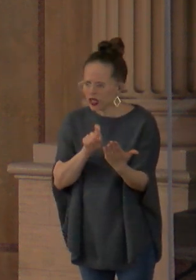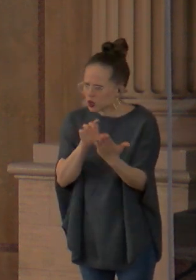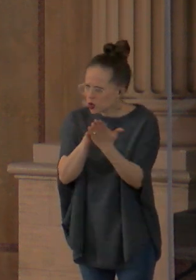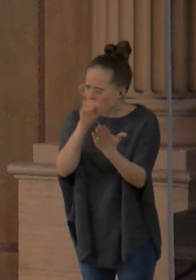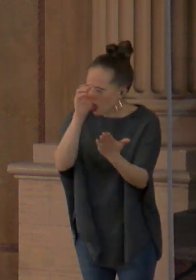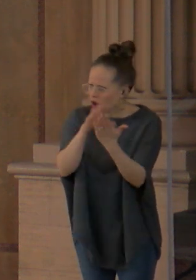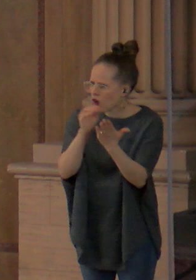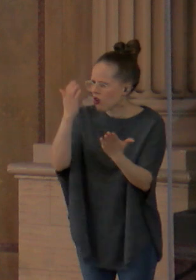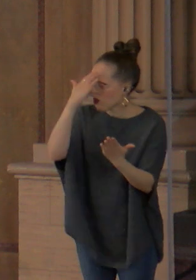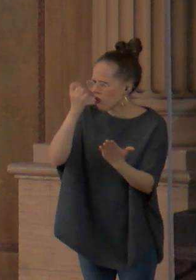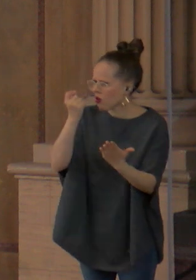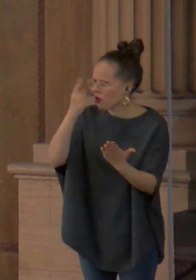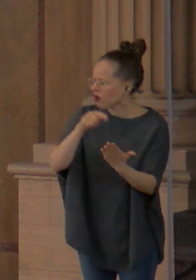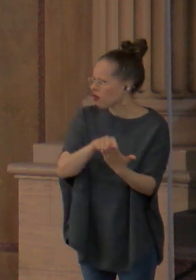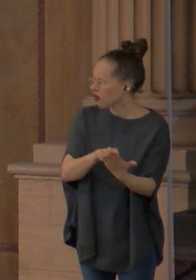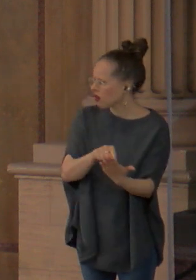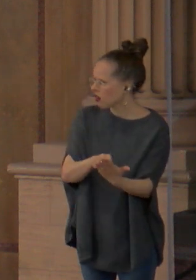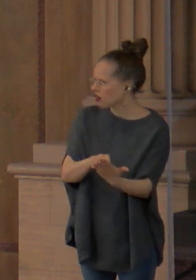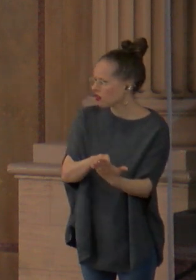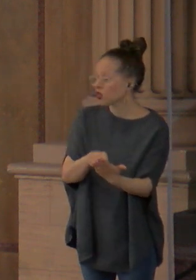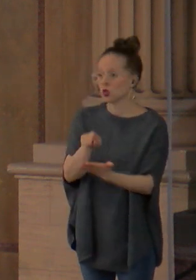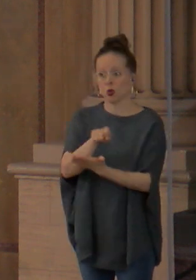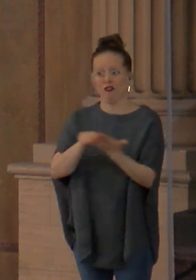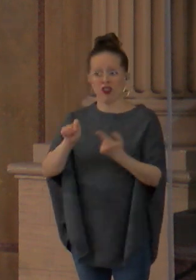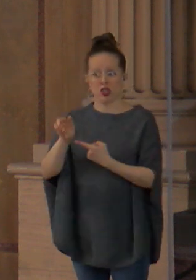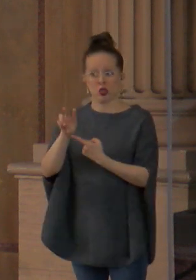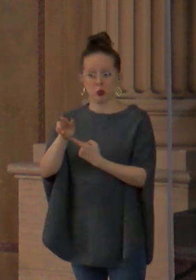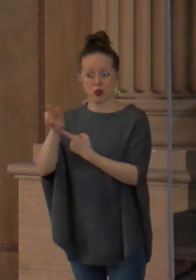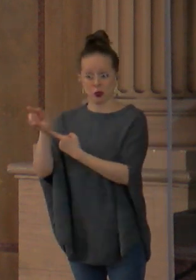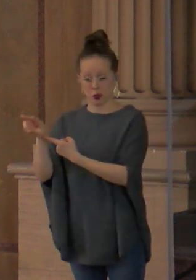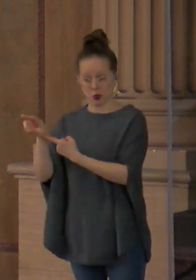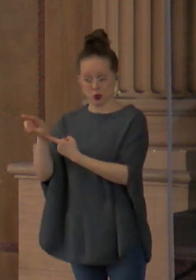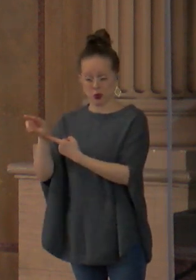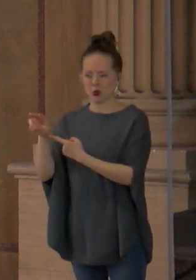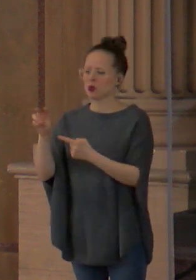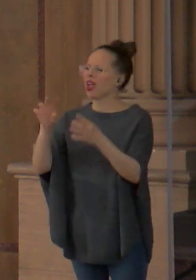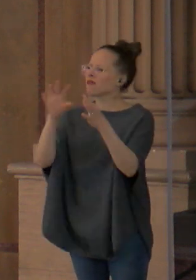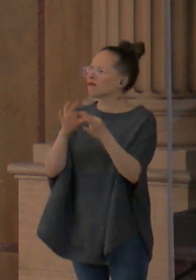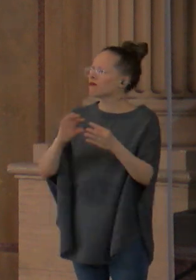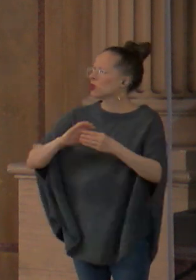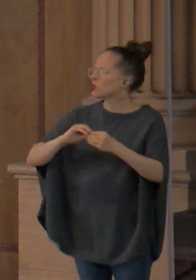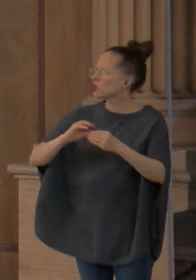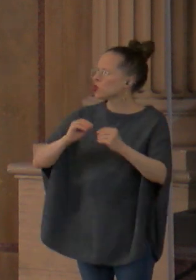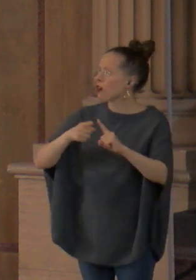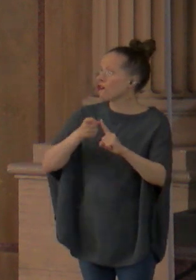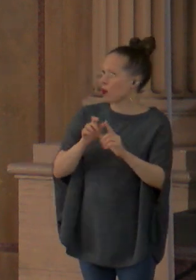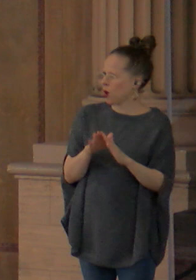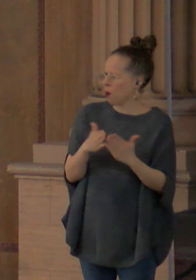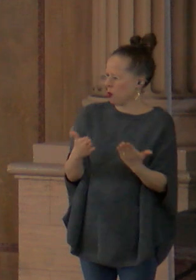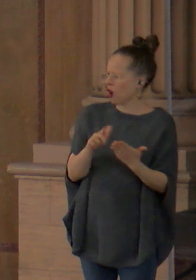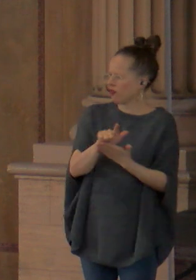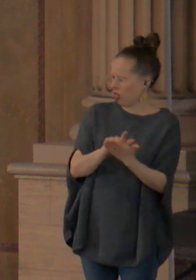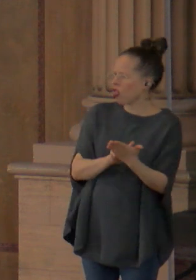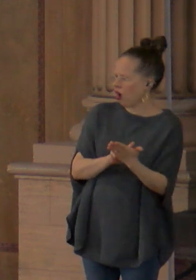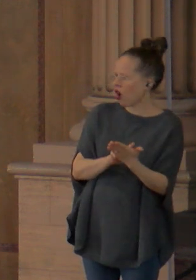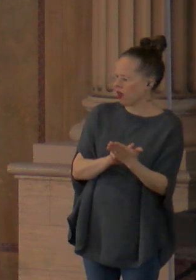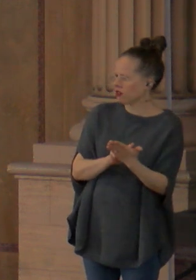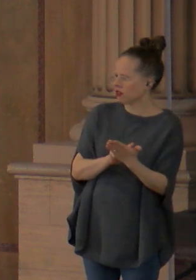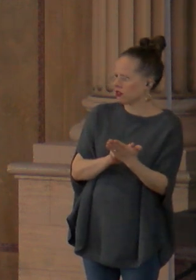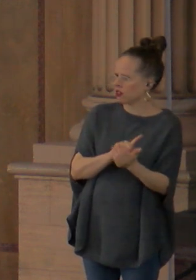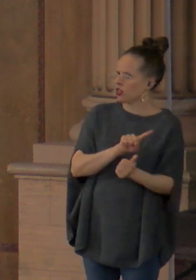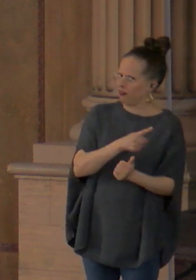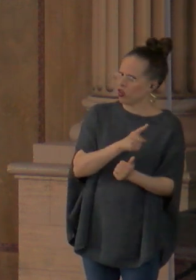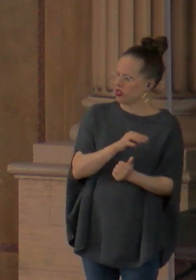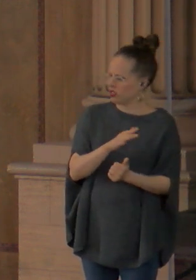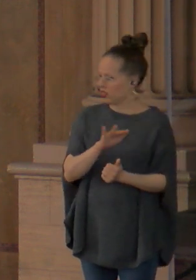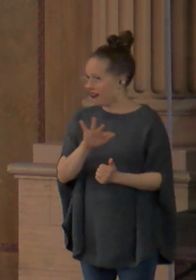And so verse 22, this is where it starts to get a little bit complicated. He brings up a story from their book of the law. The first five books of the Bible were considered to be the